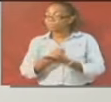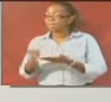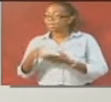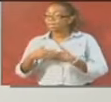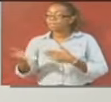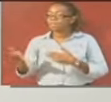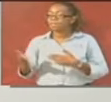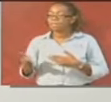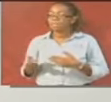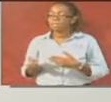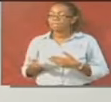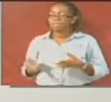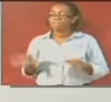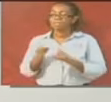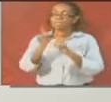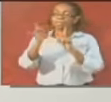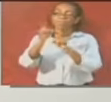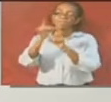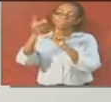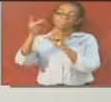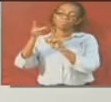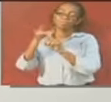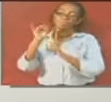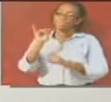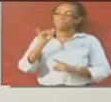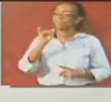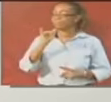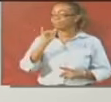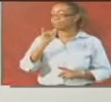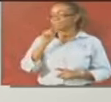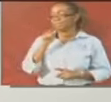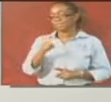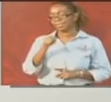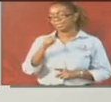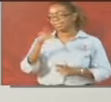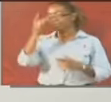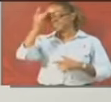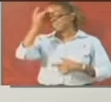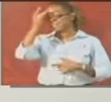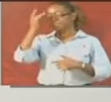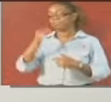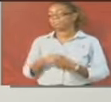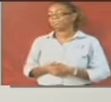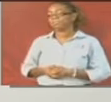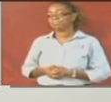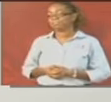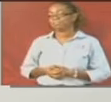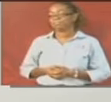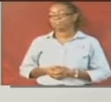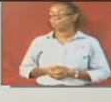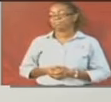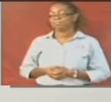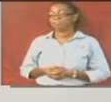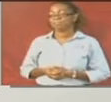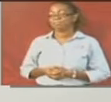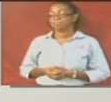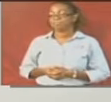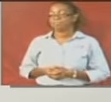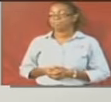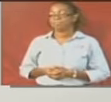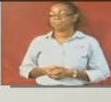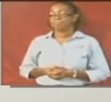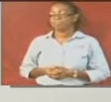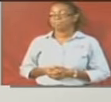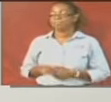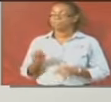between convocations at those known gathering areas and the numbers that followed.